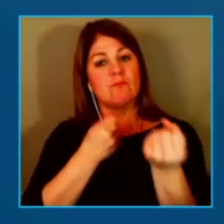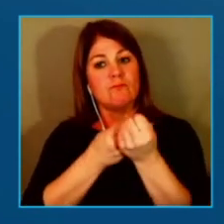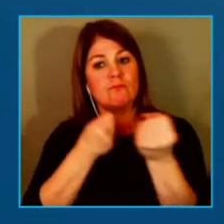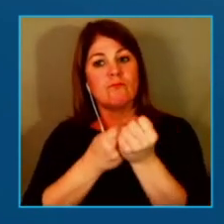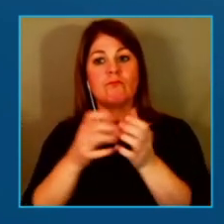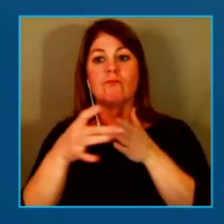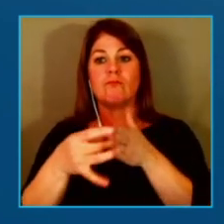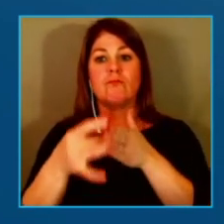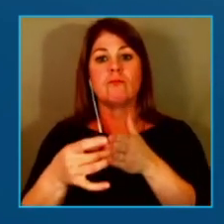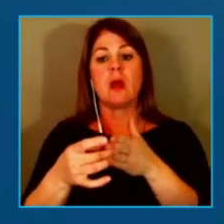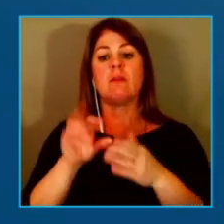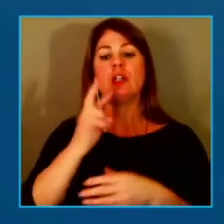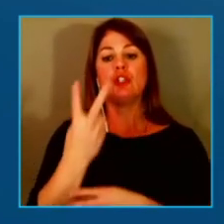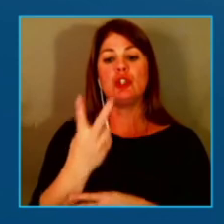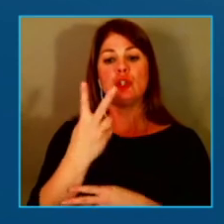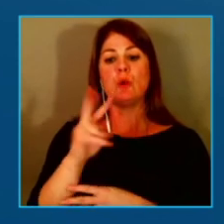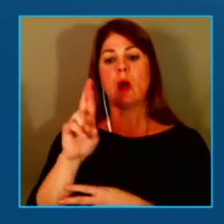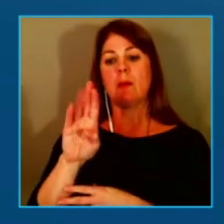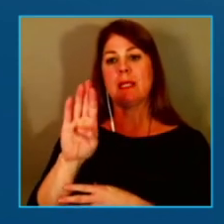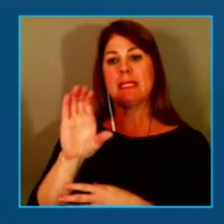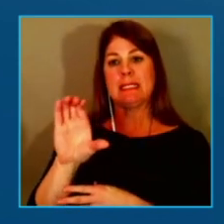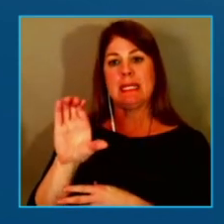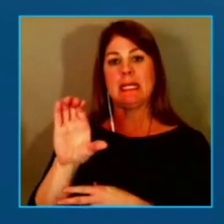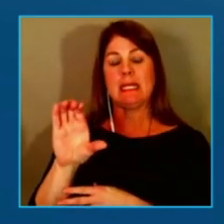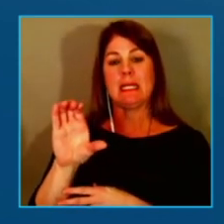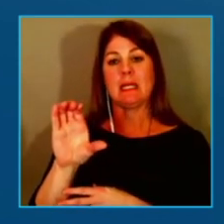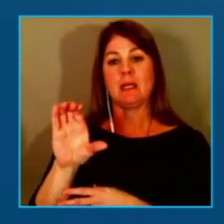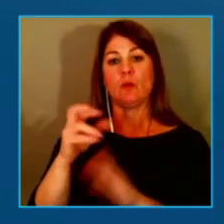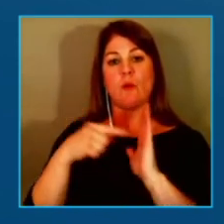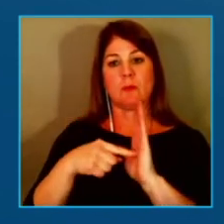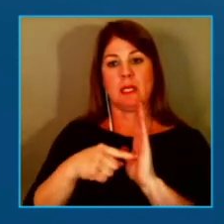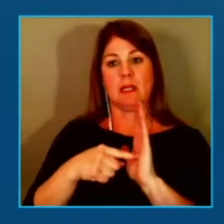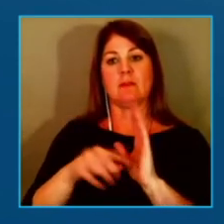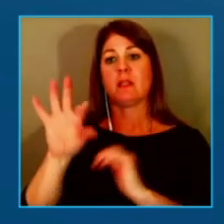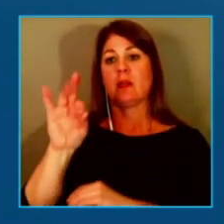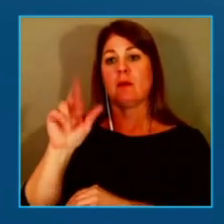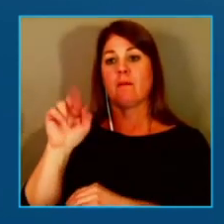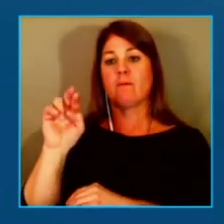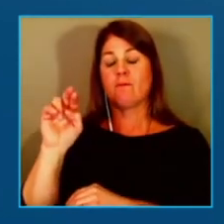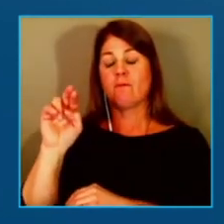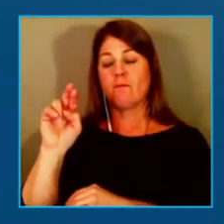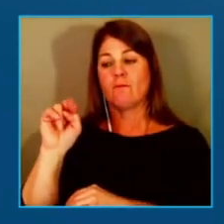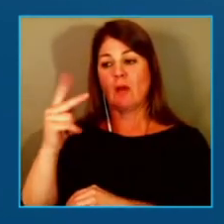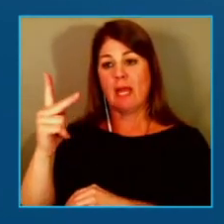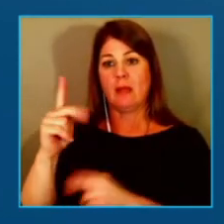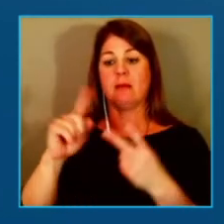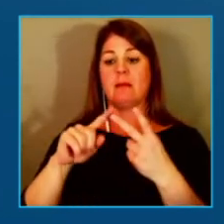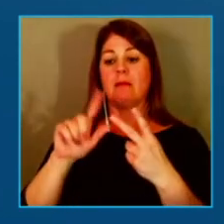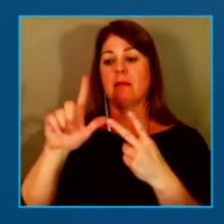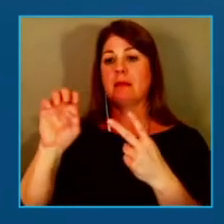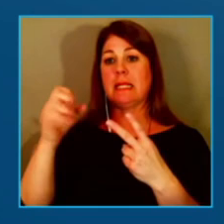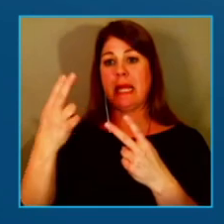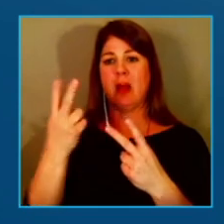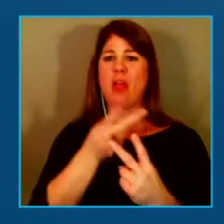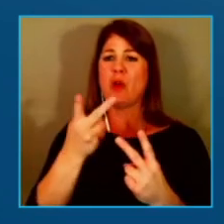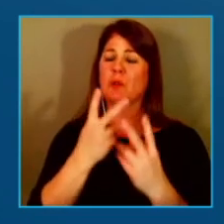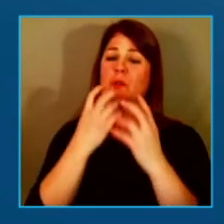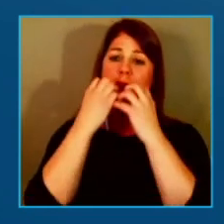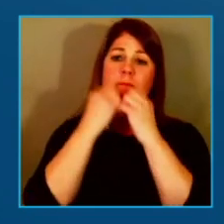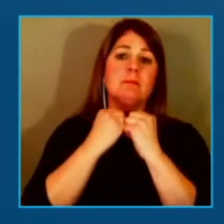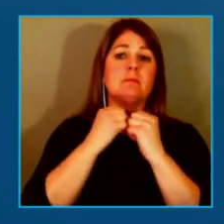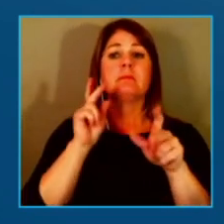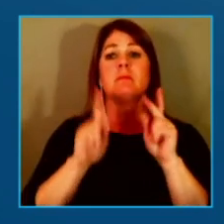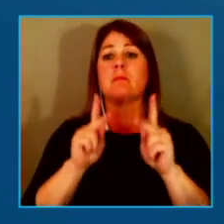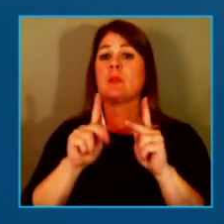representatives, Bishop Leah Daughtry and Frank Leone. Frank and Leah have been an invaluable resource to me and